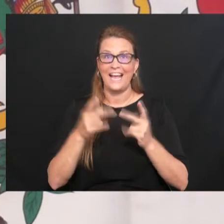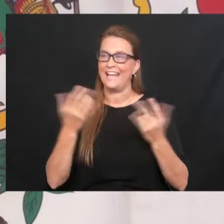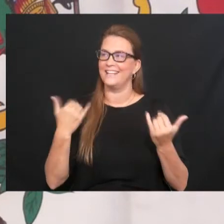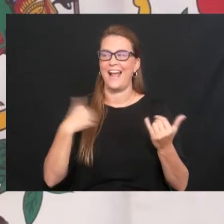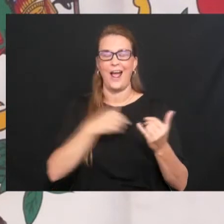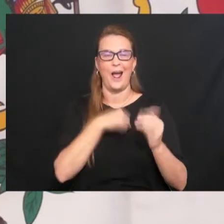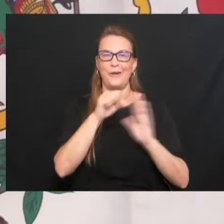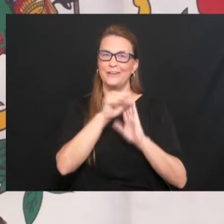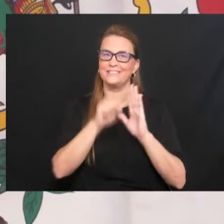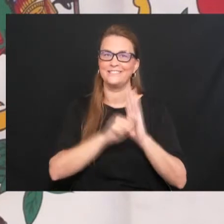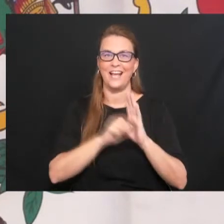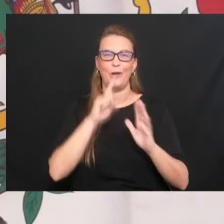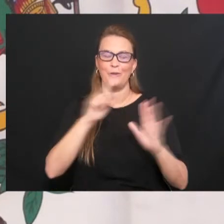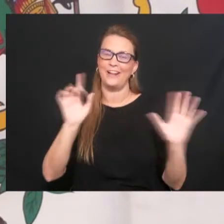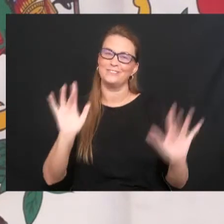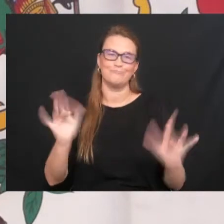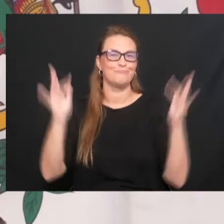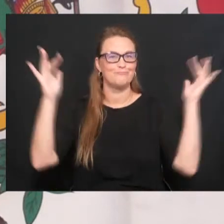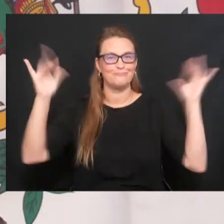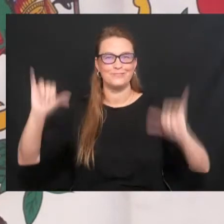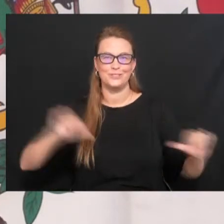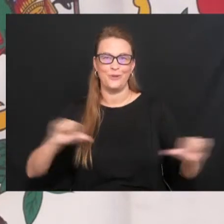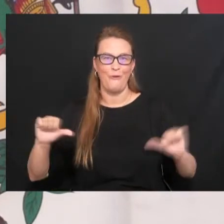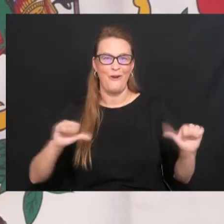again, and that's what we wanted to do.